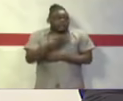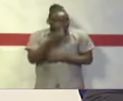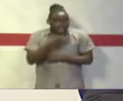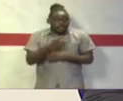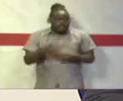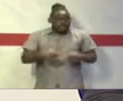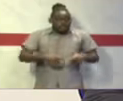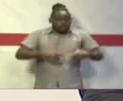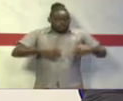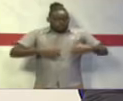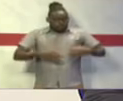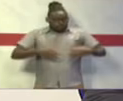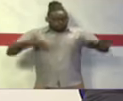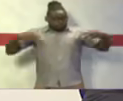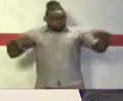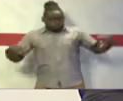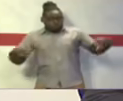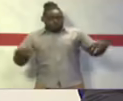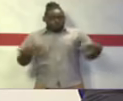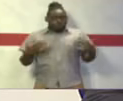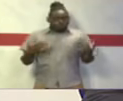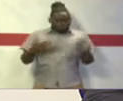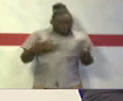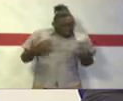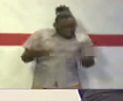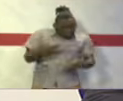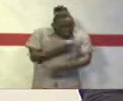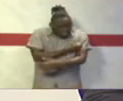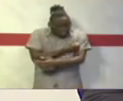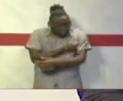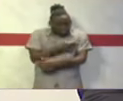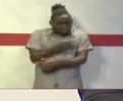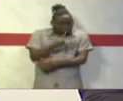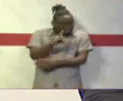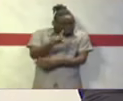or not? So what I'm going to do here today is give a brief presentation